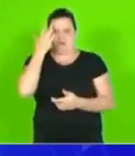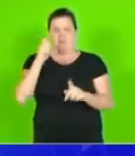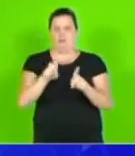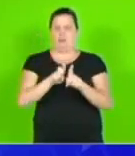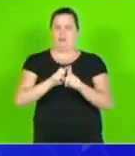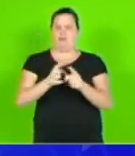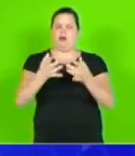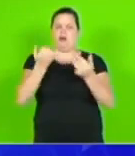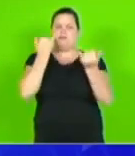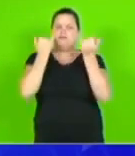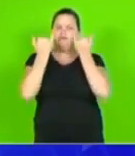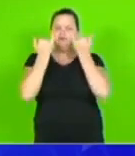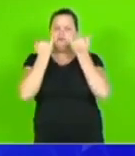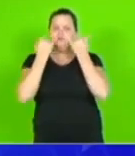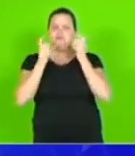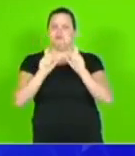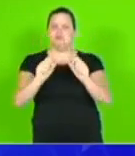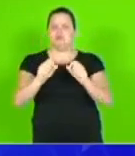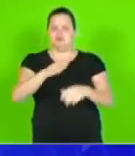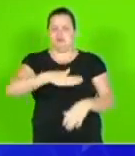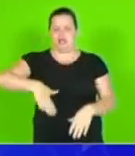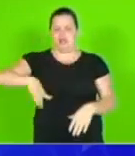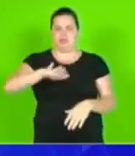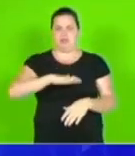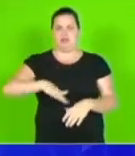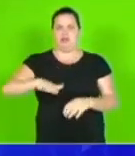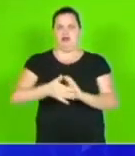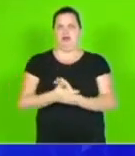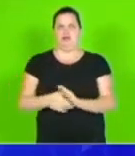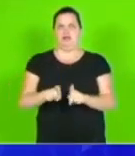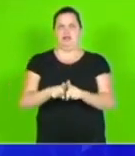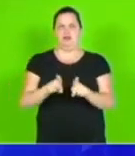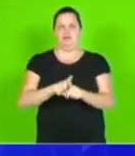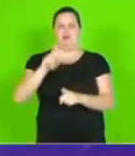We've also had many baptisms,